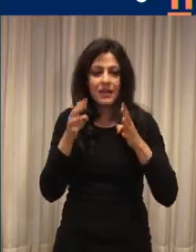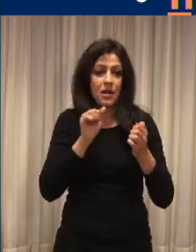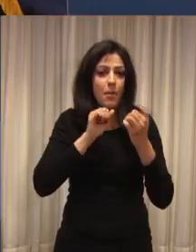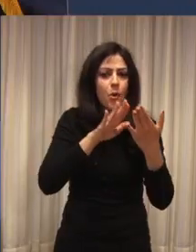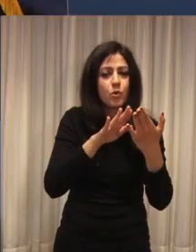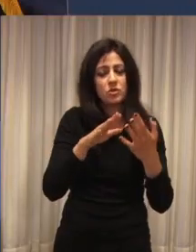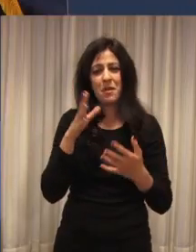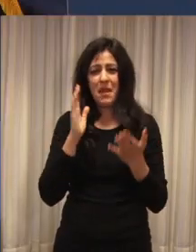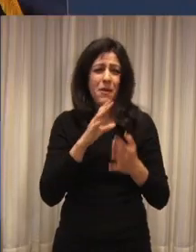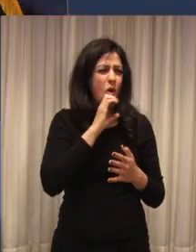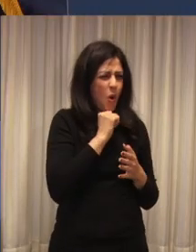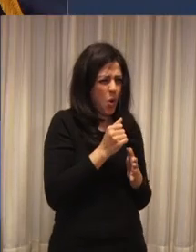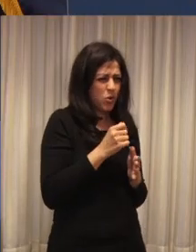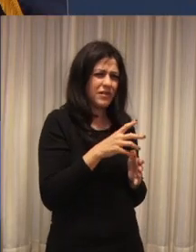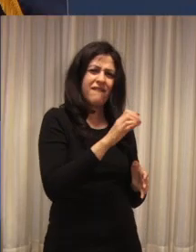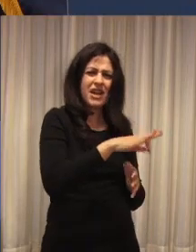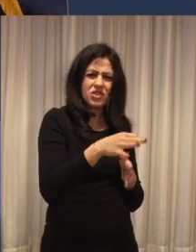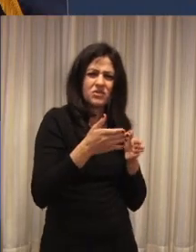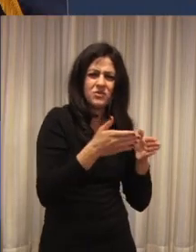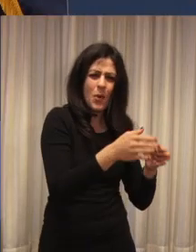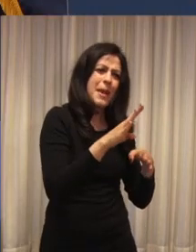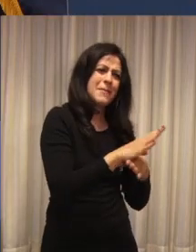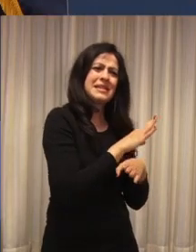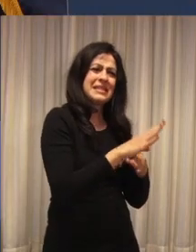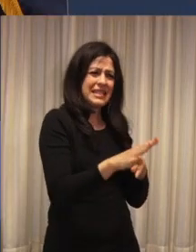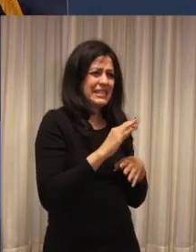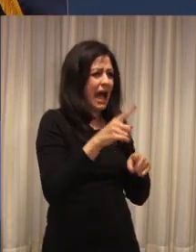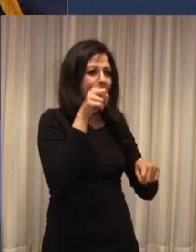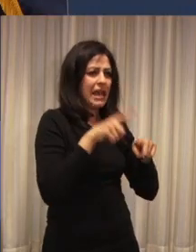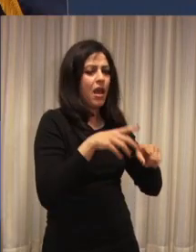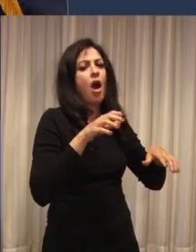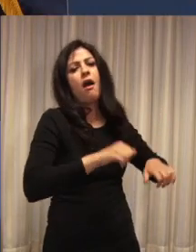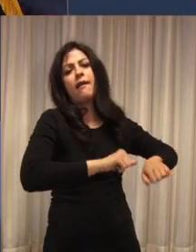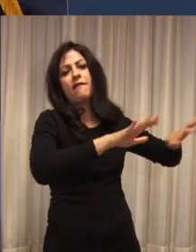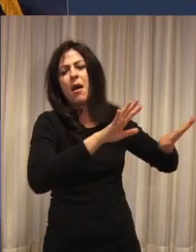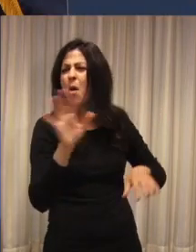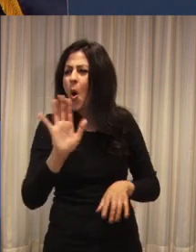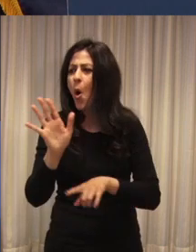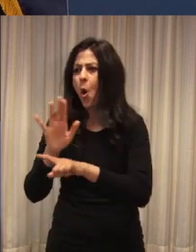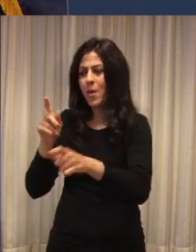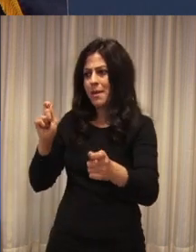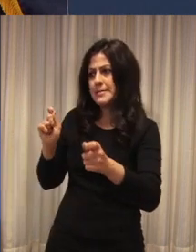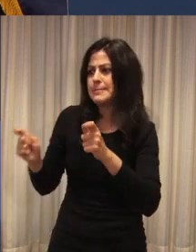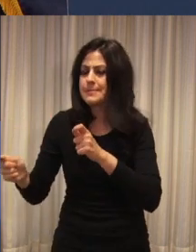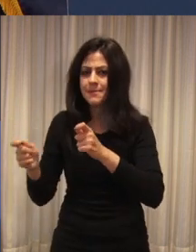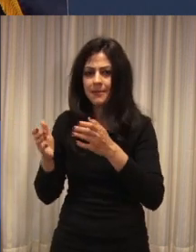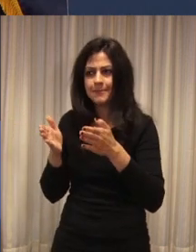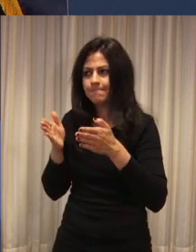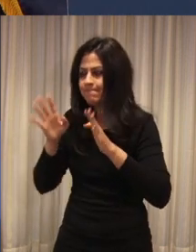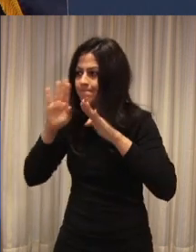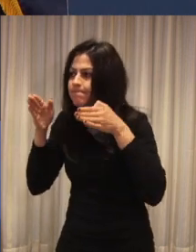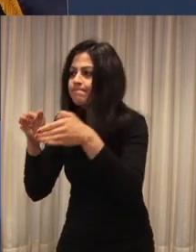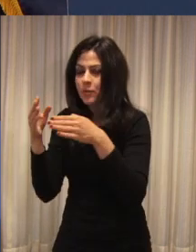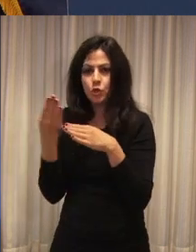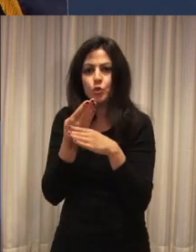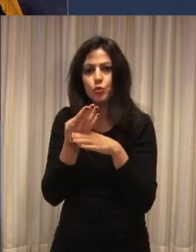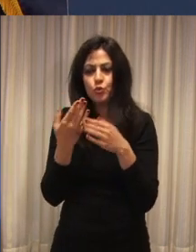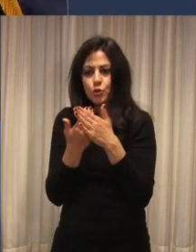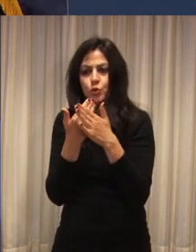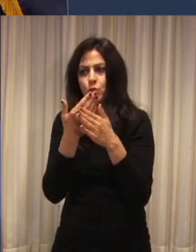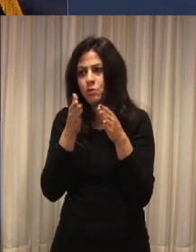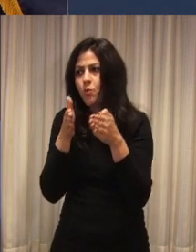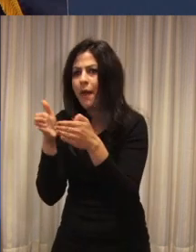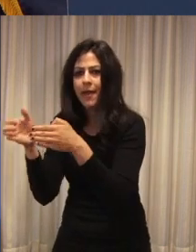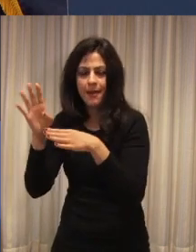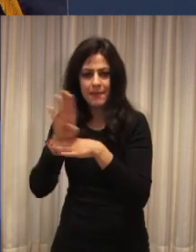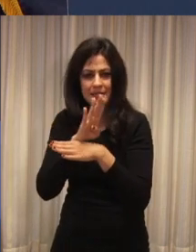of doing business, but really is creative and new, that same mentality is what we need to bring to our overall